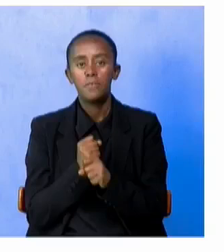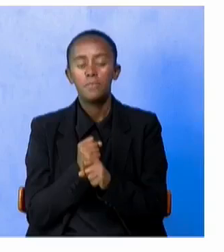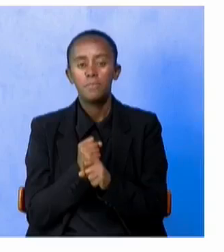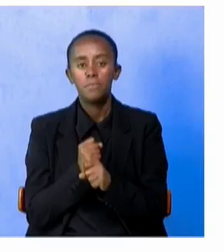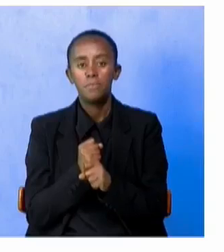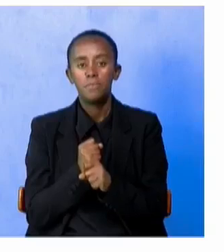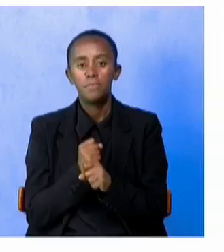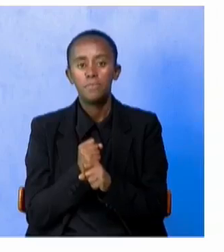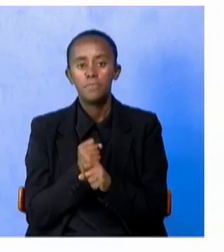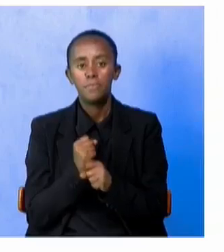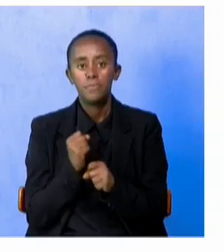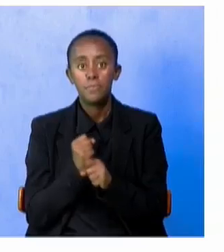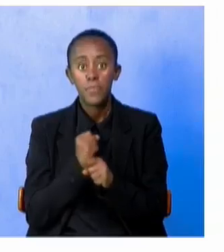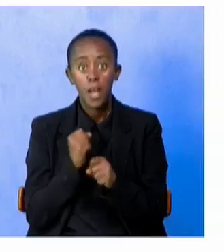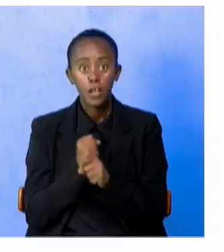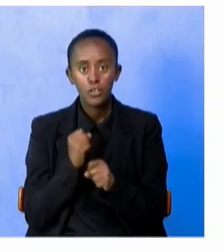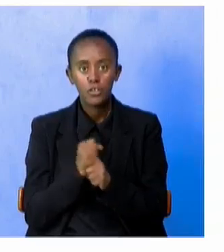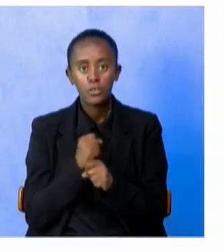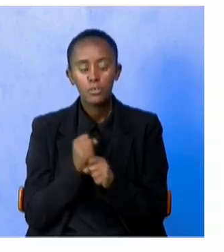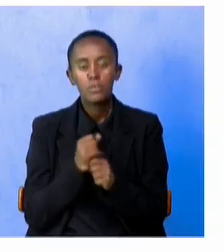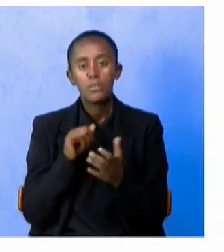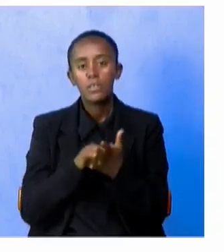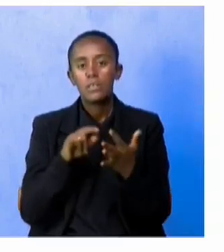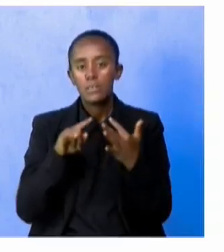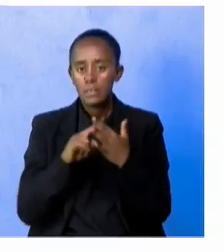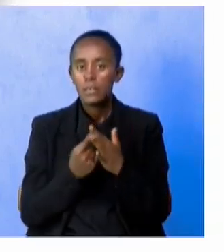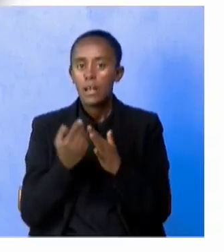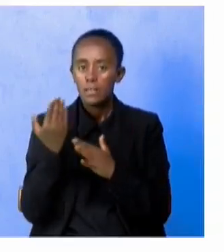that started